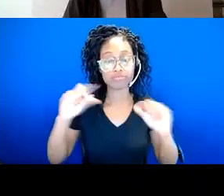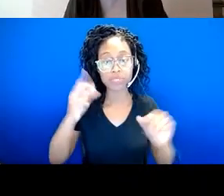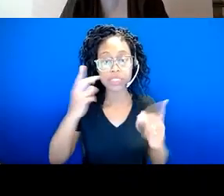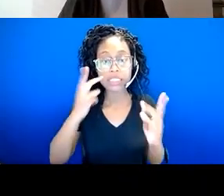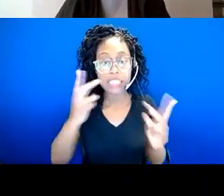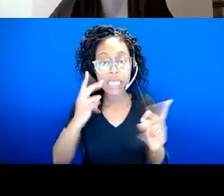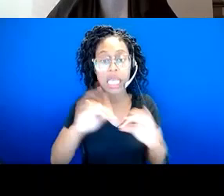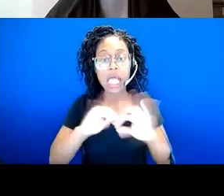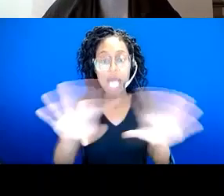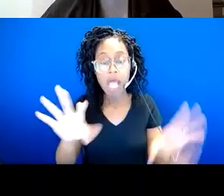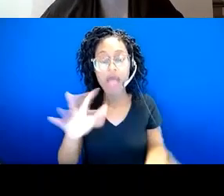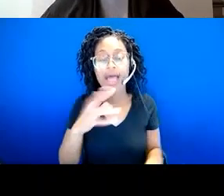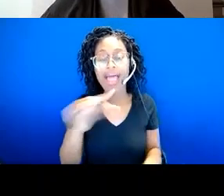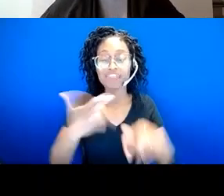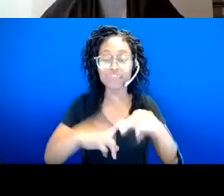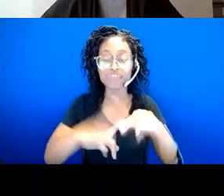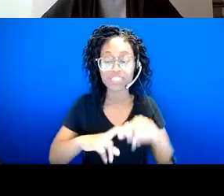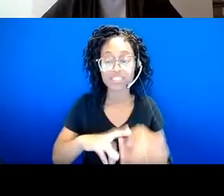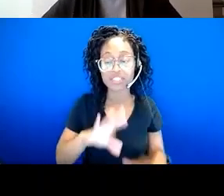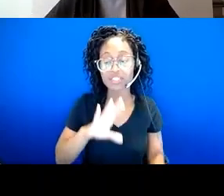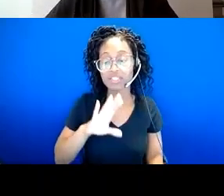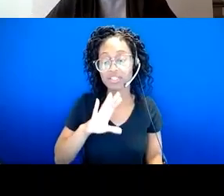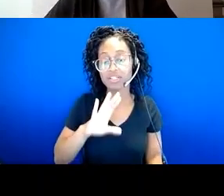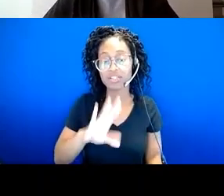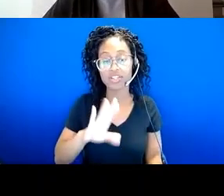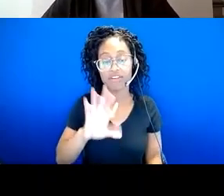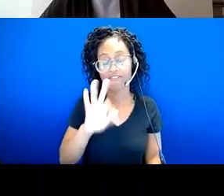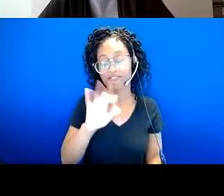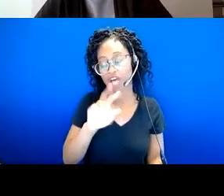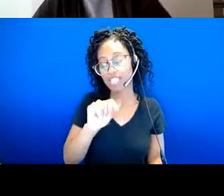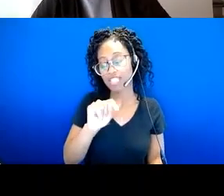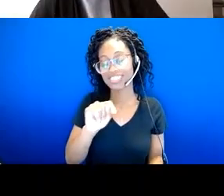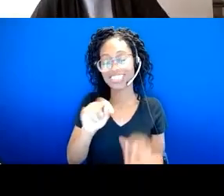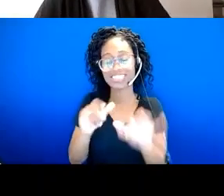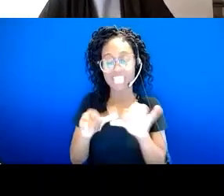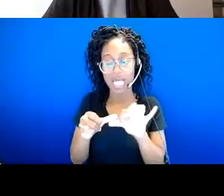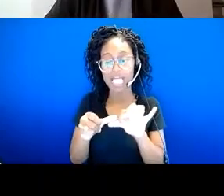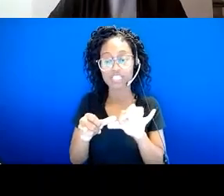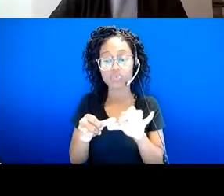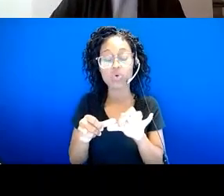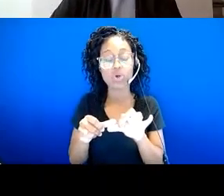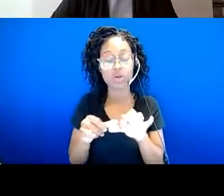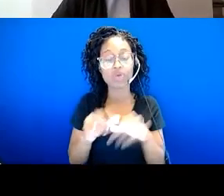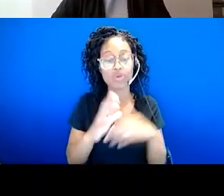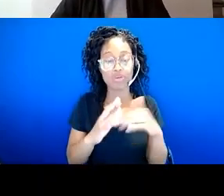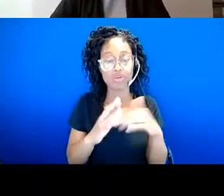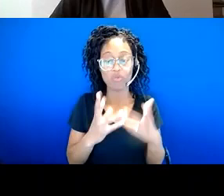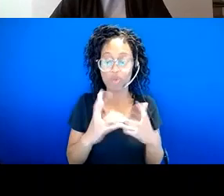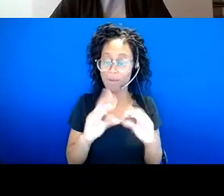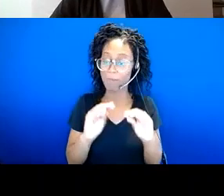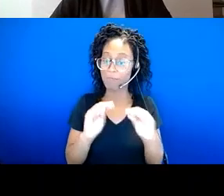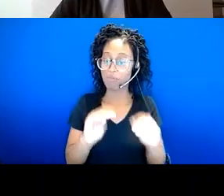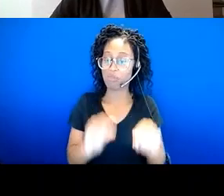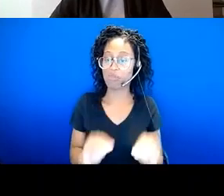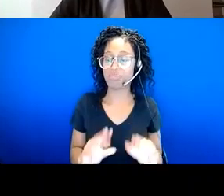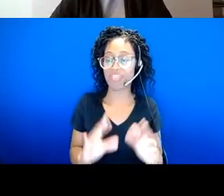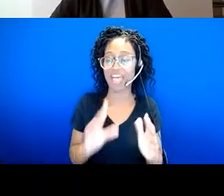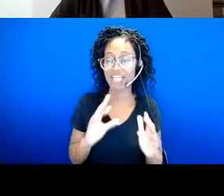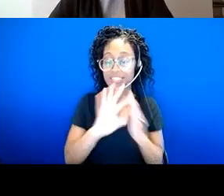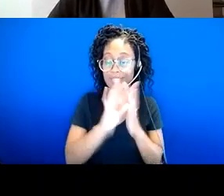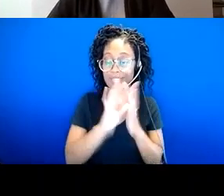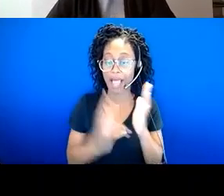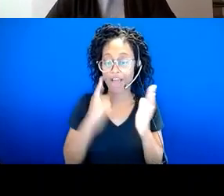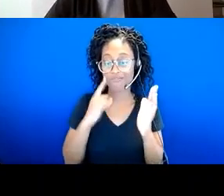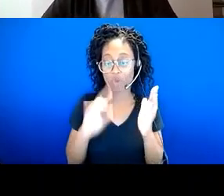also for increasing font size and other things are being built in to